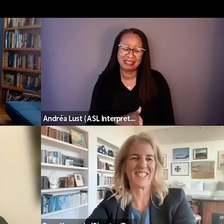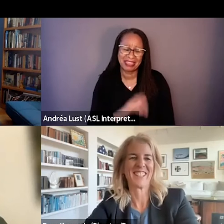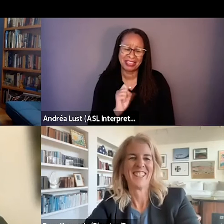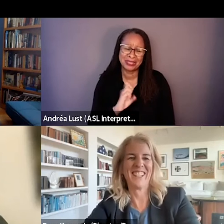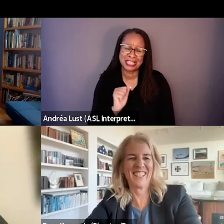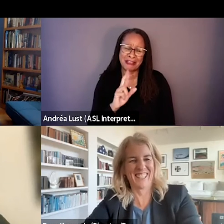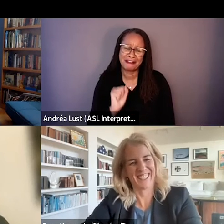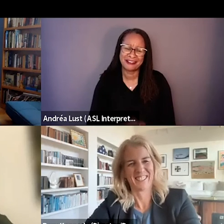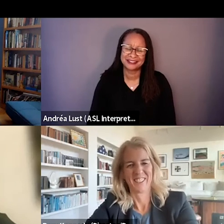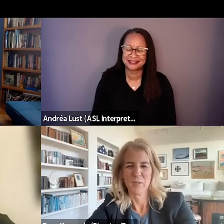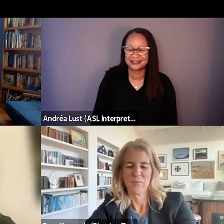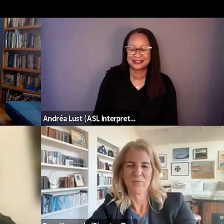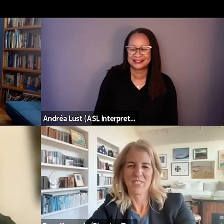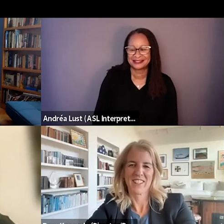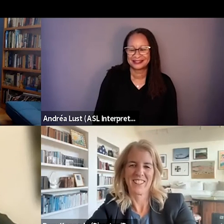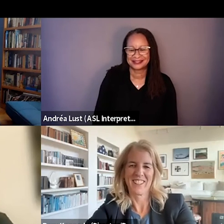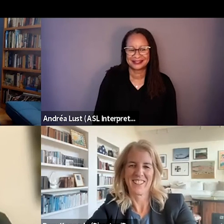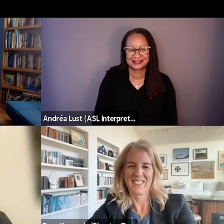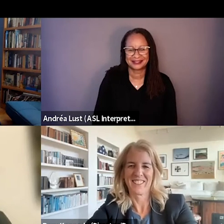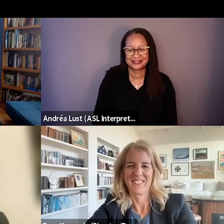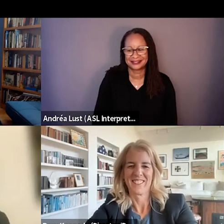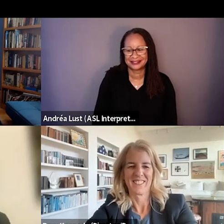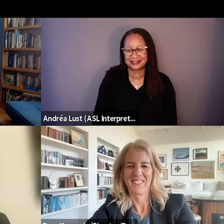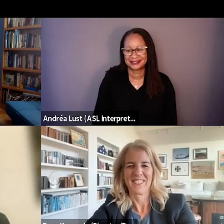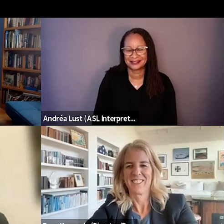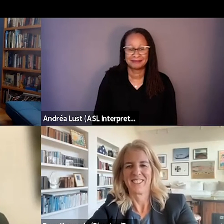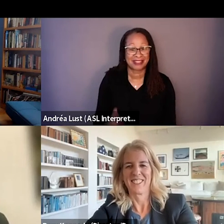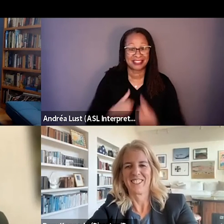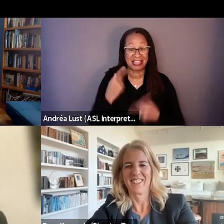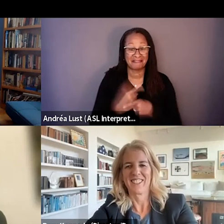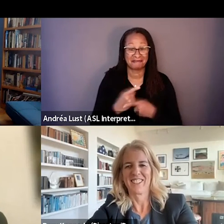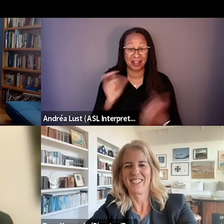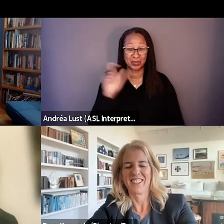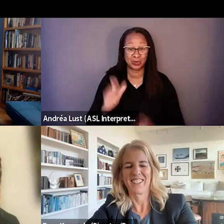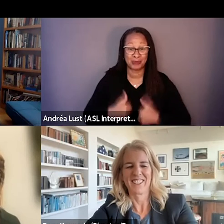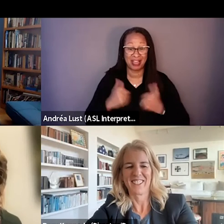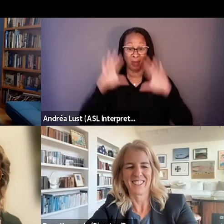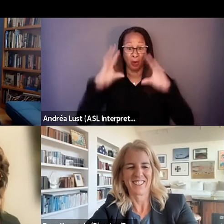Thank you. Sorry for interruptions. No, that's okay. That's life, right?